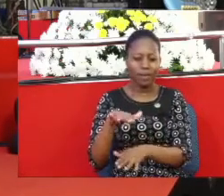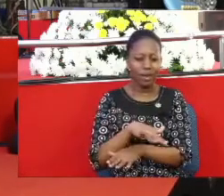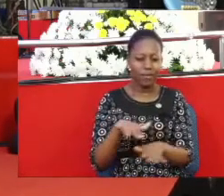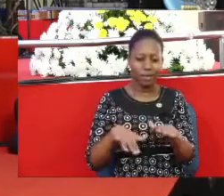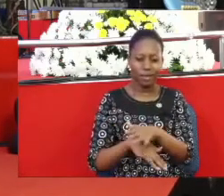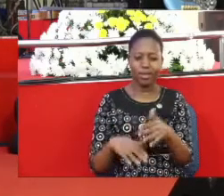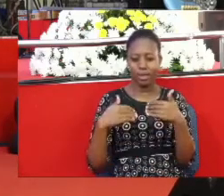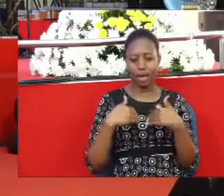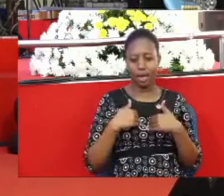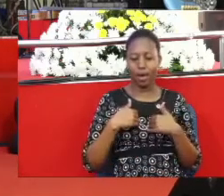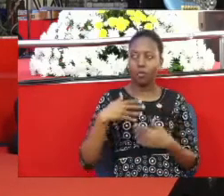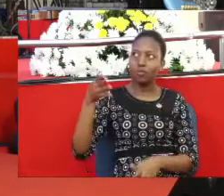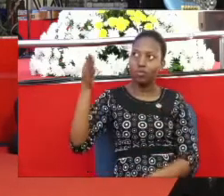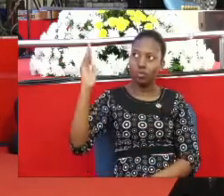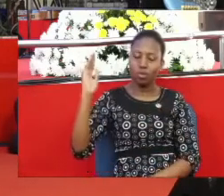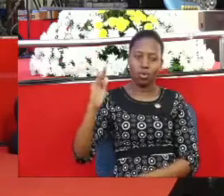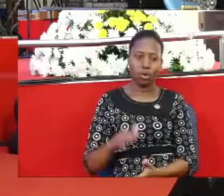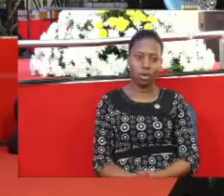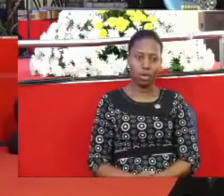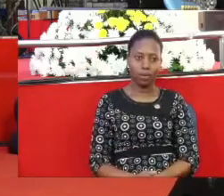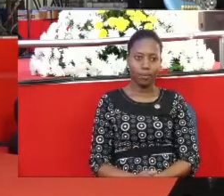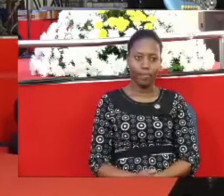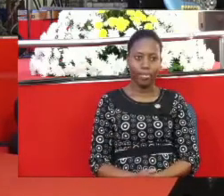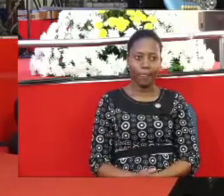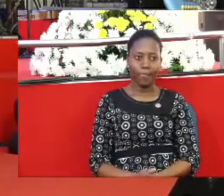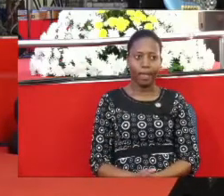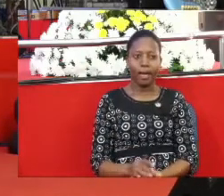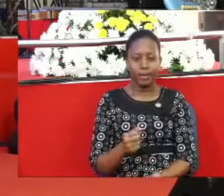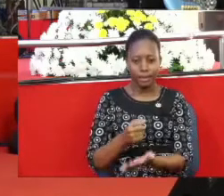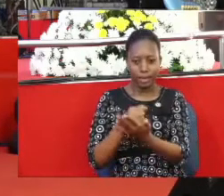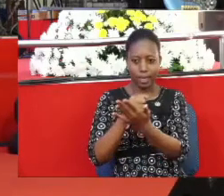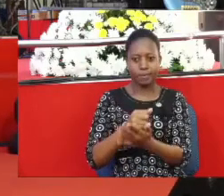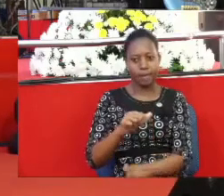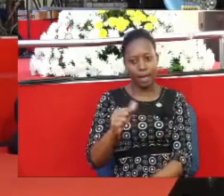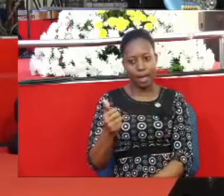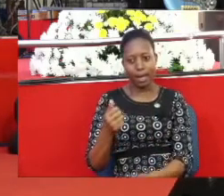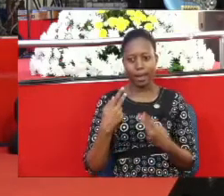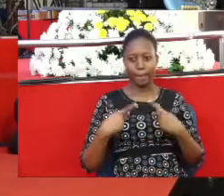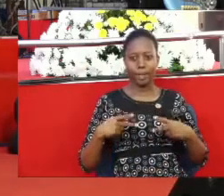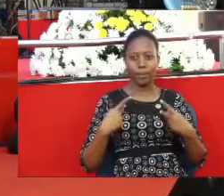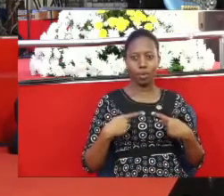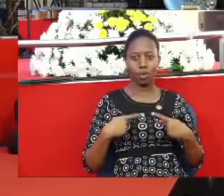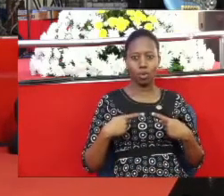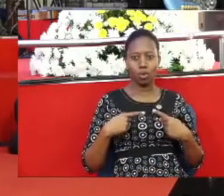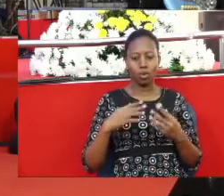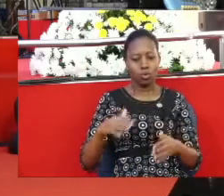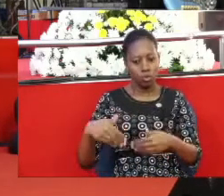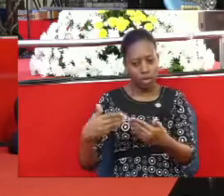That triggered some miracle. Somebody who had decided kunyamazia pesa zake, 15